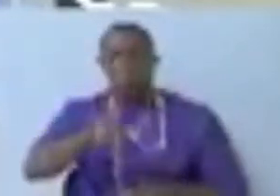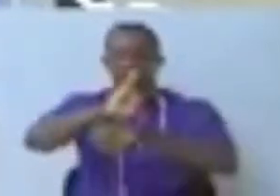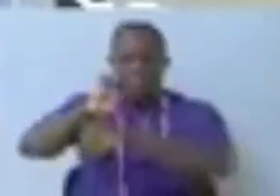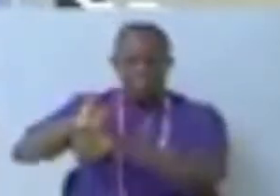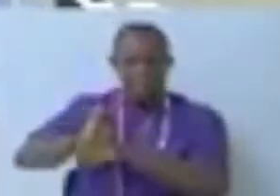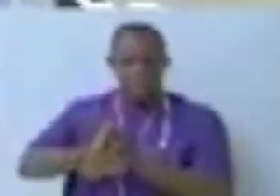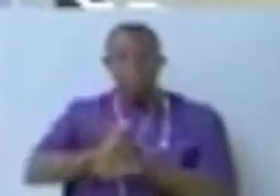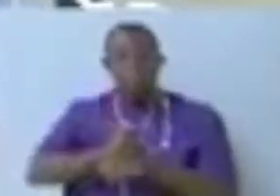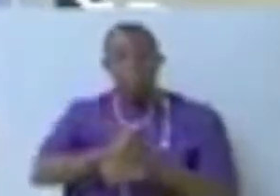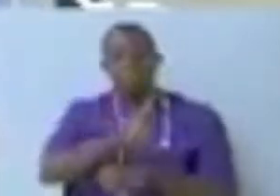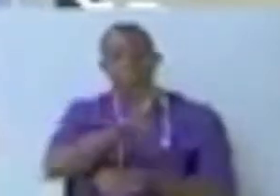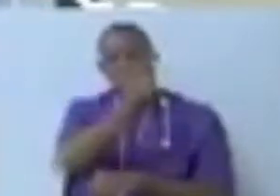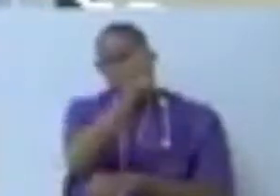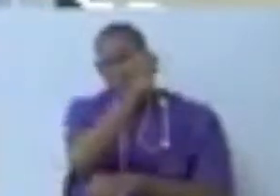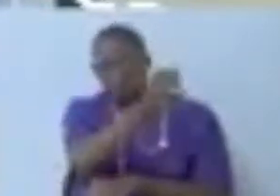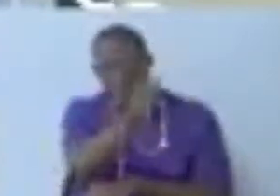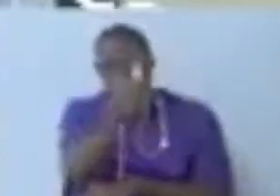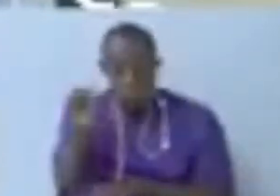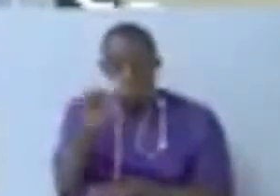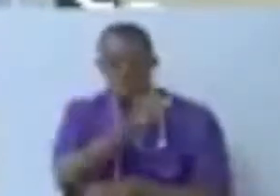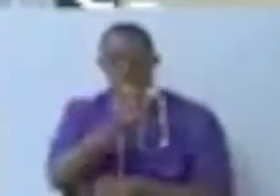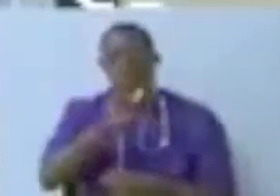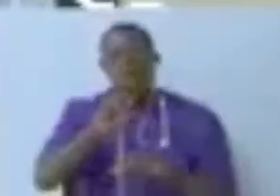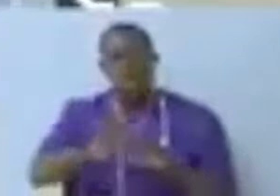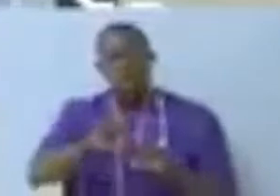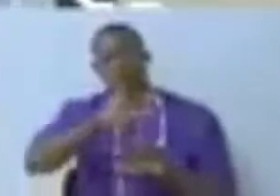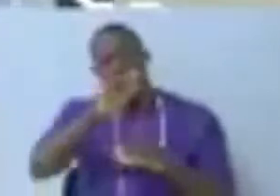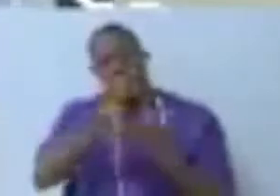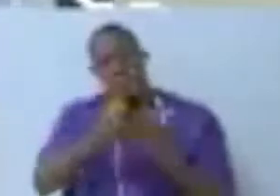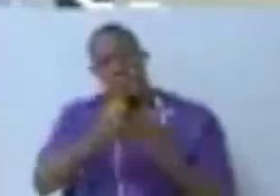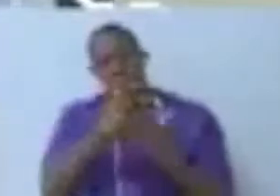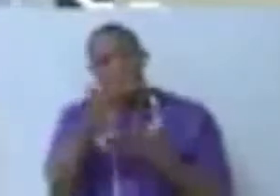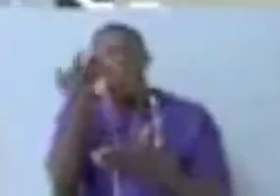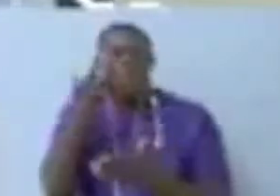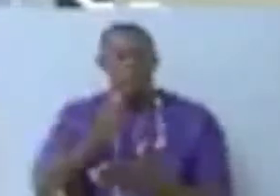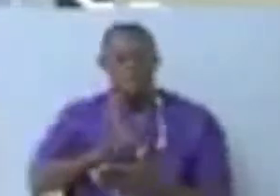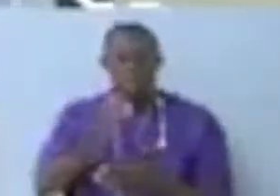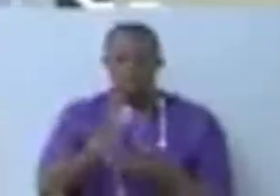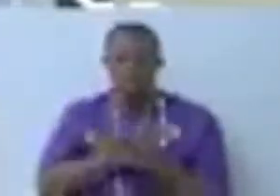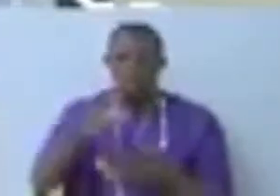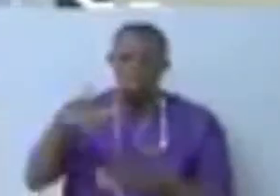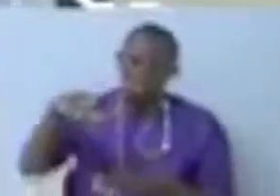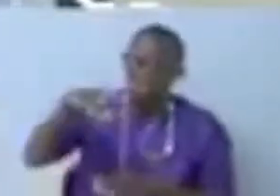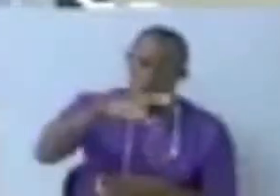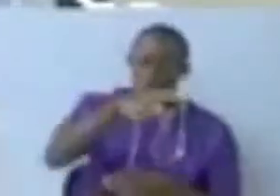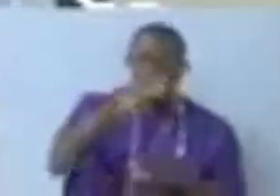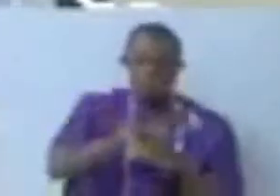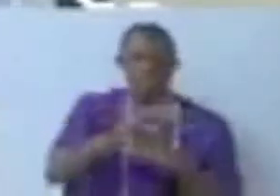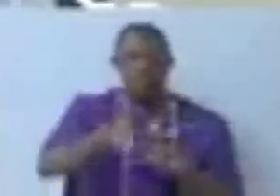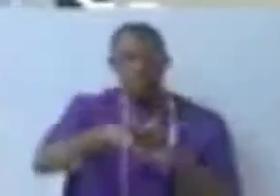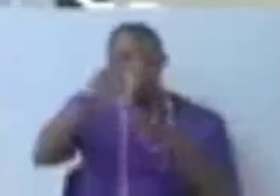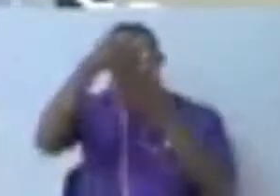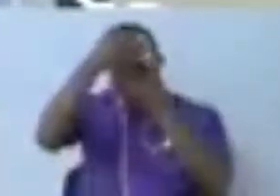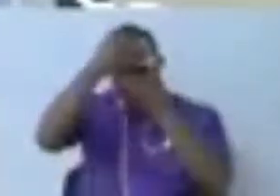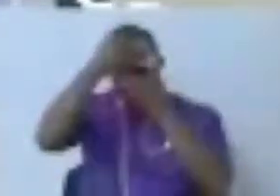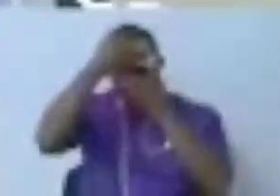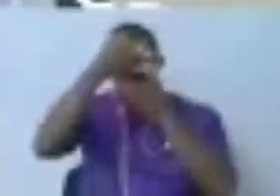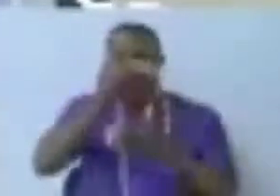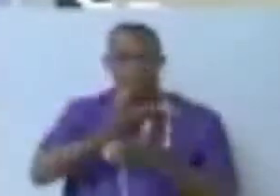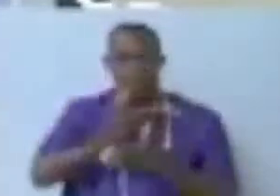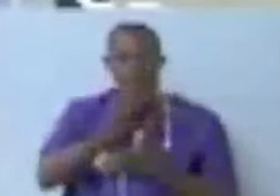other, and when I was going, I was also dressed in a mask. But the individual is not